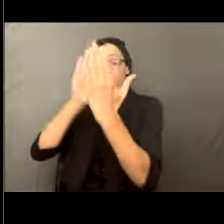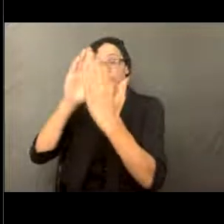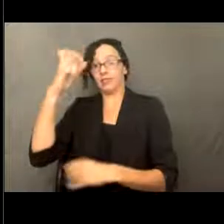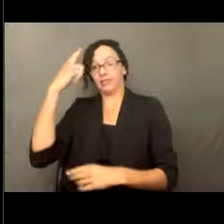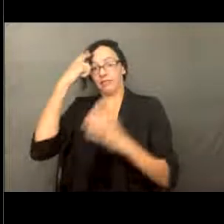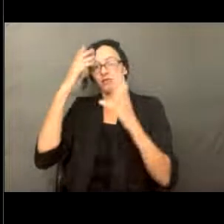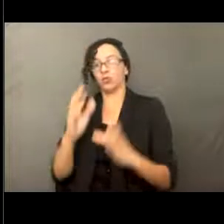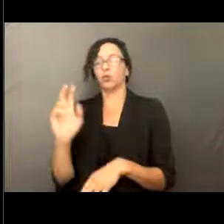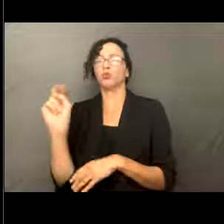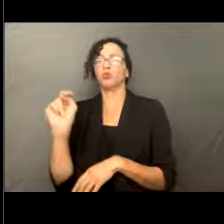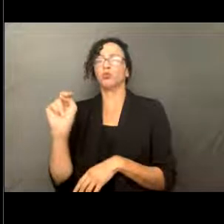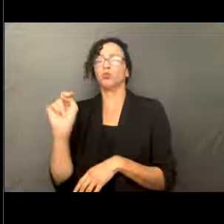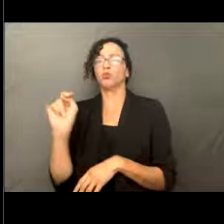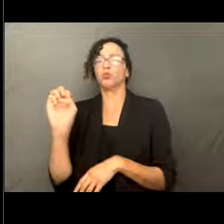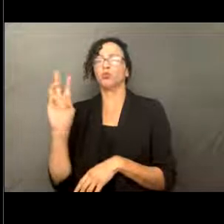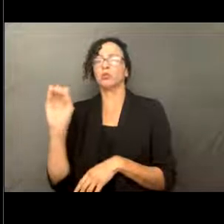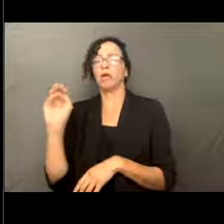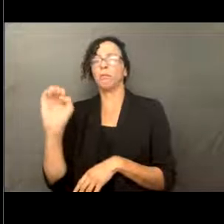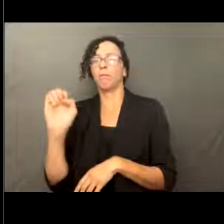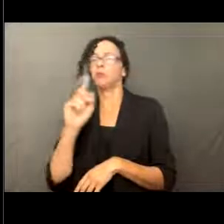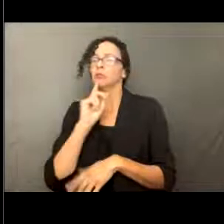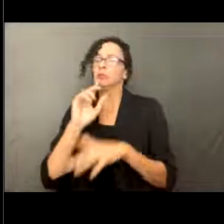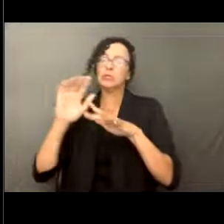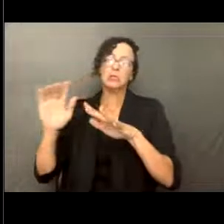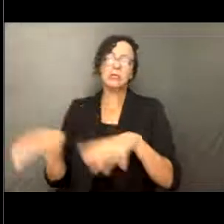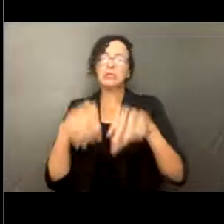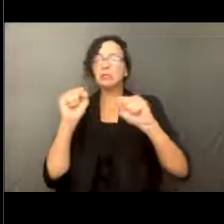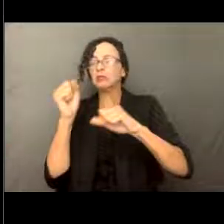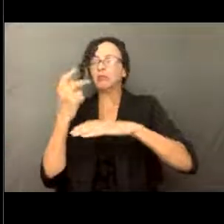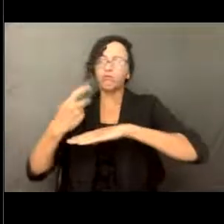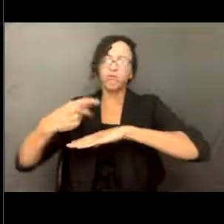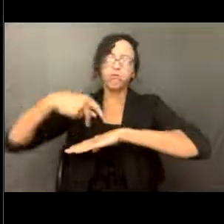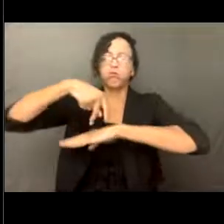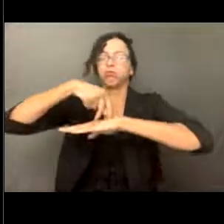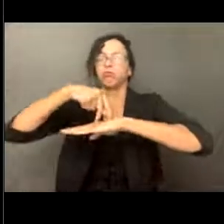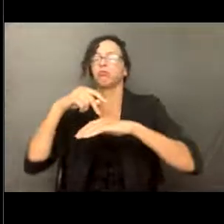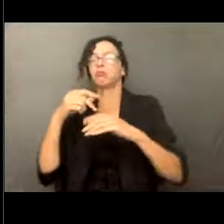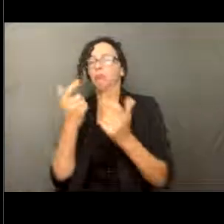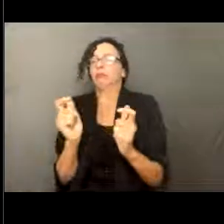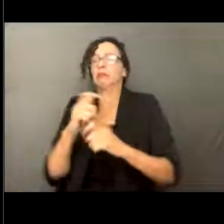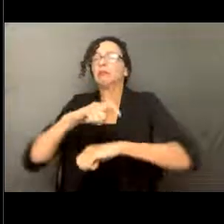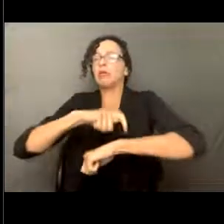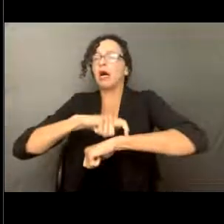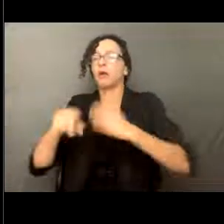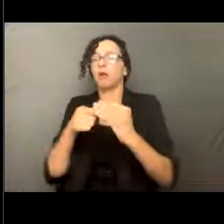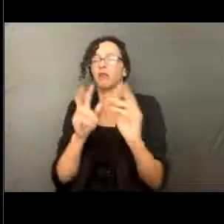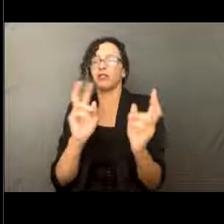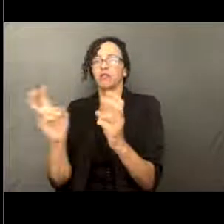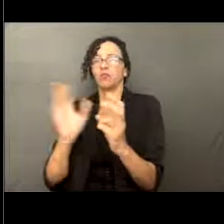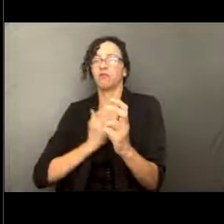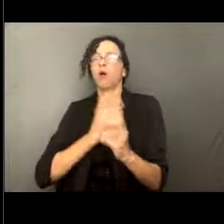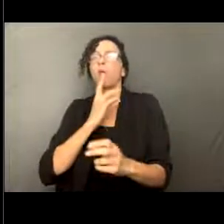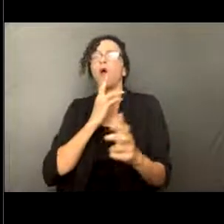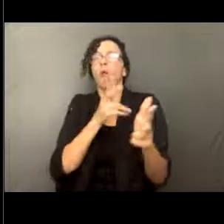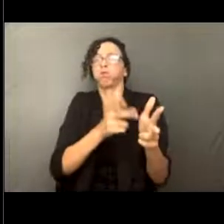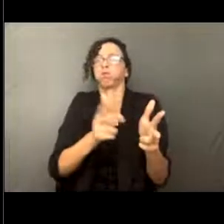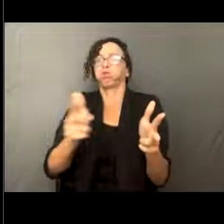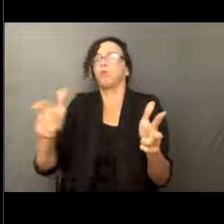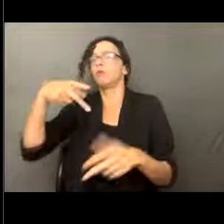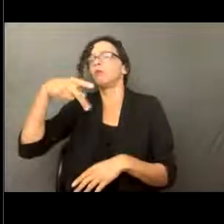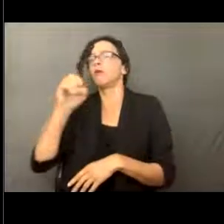up big time on the issue of the ports in our state. Part of the budget that